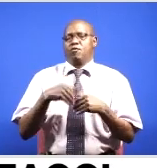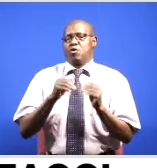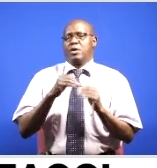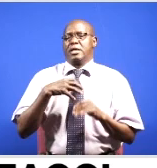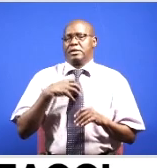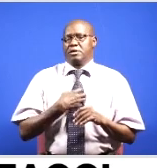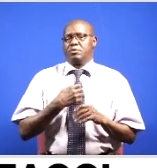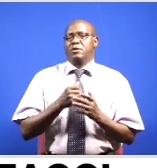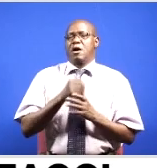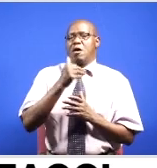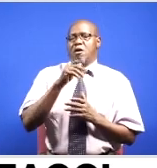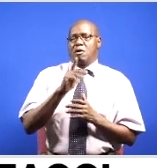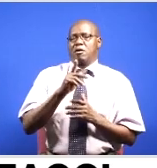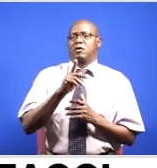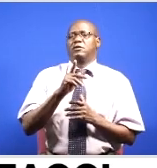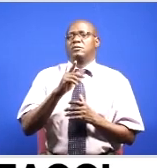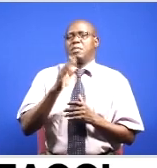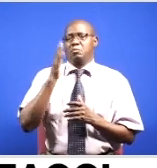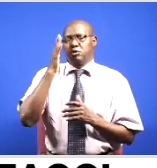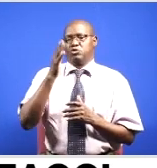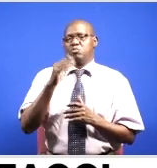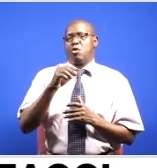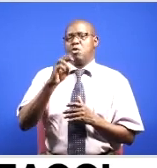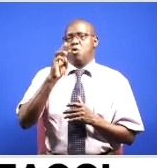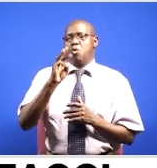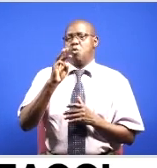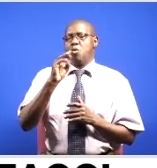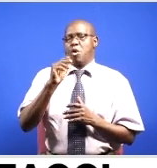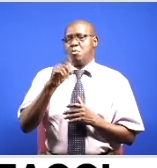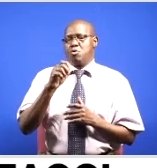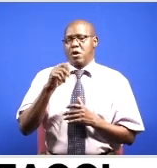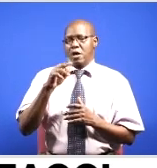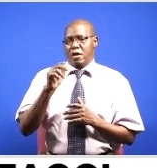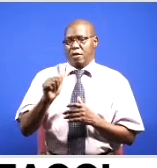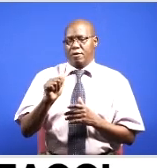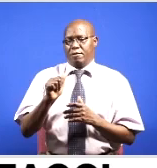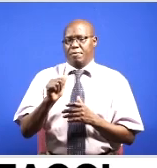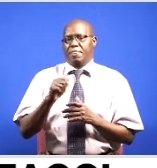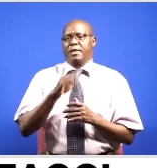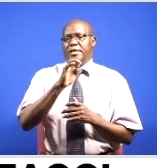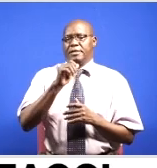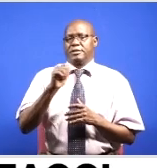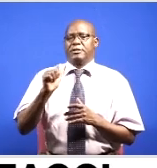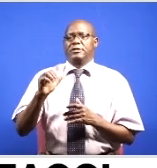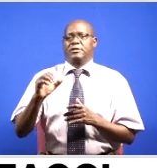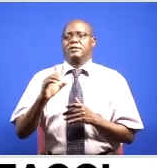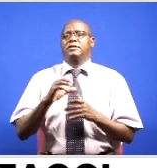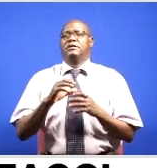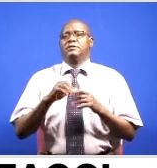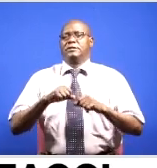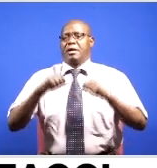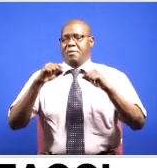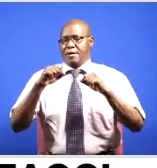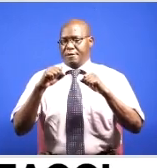of Archbishop Dr. Eliud Wabukhala, who served a full six-year term as the EACC chairman, taking over from Philip Kinisu,